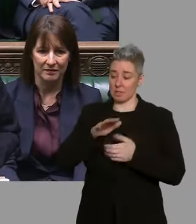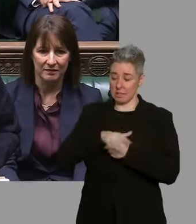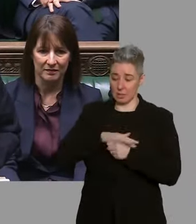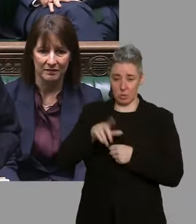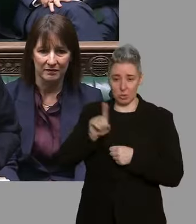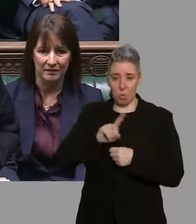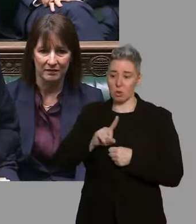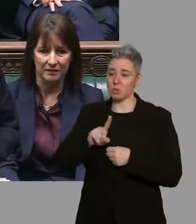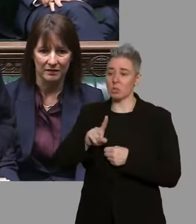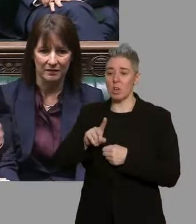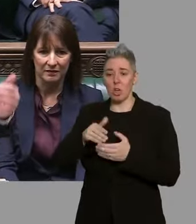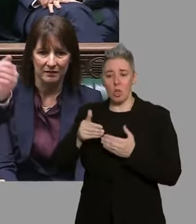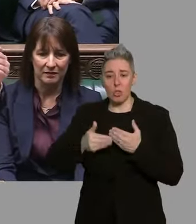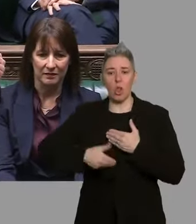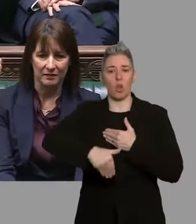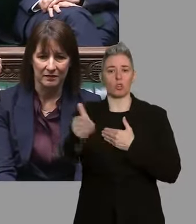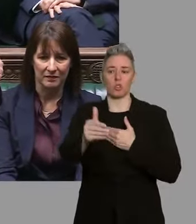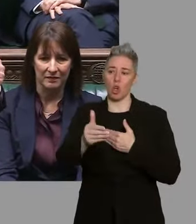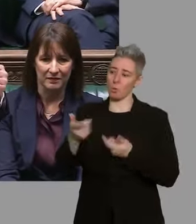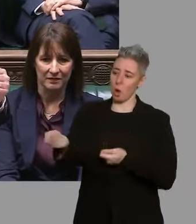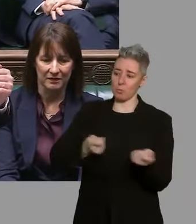legal challenges.